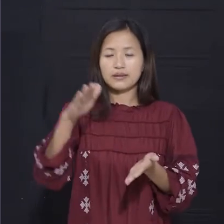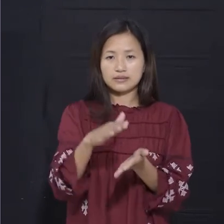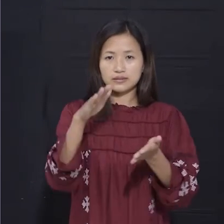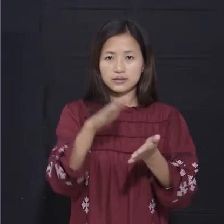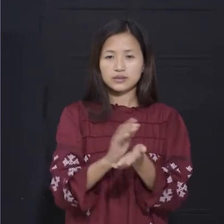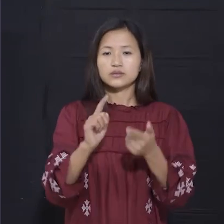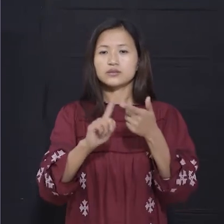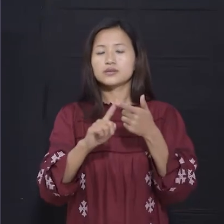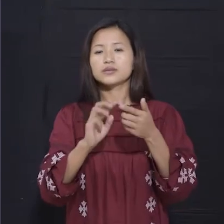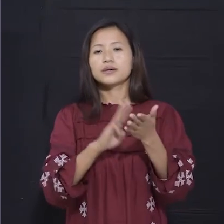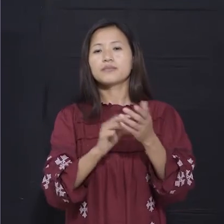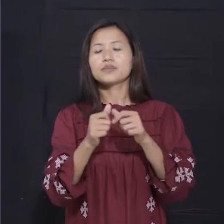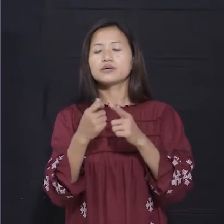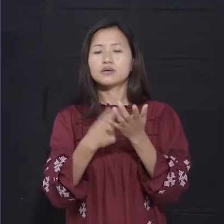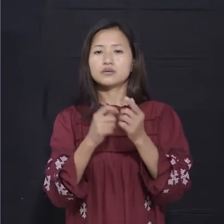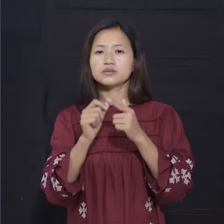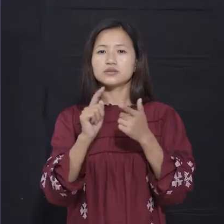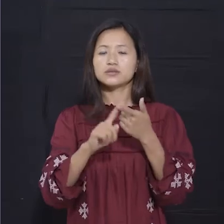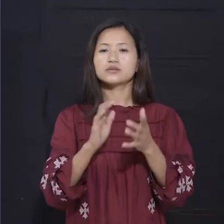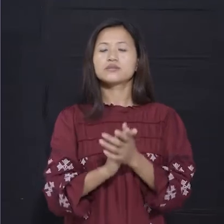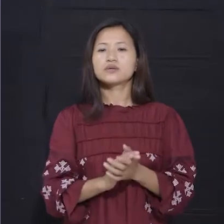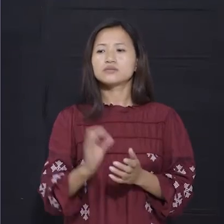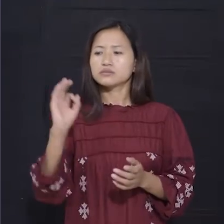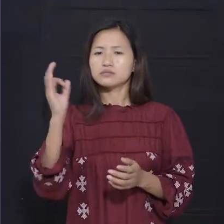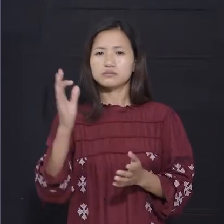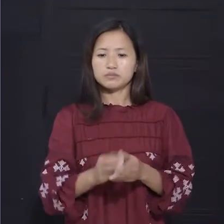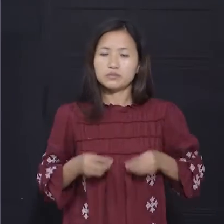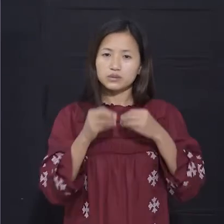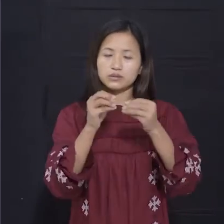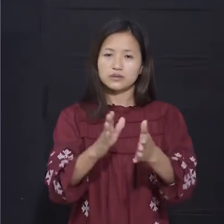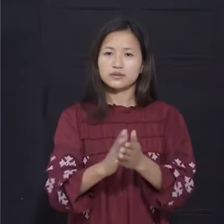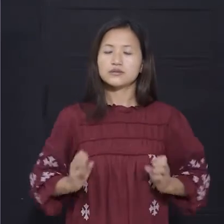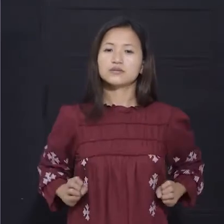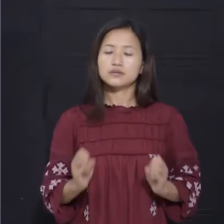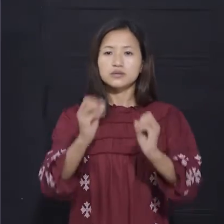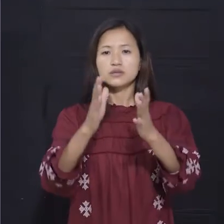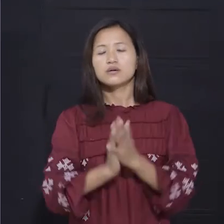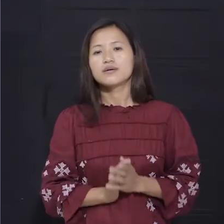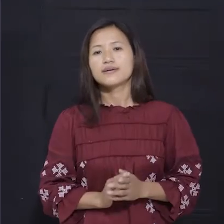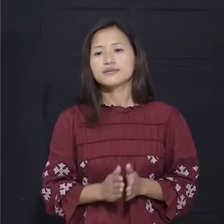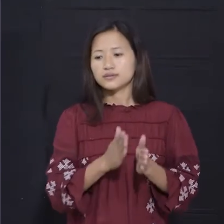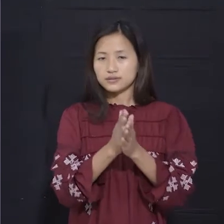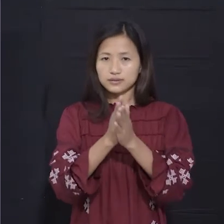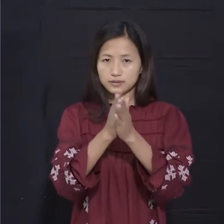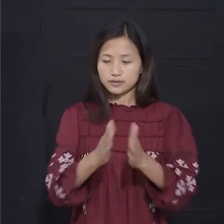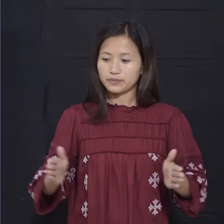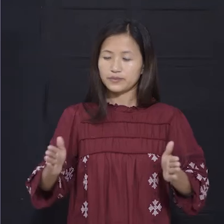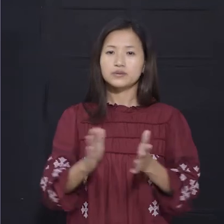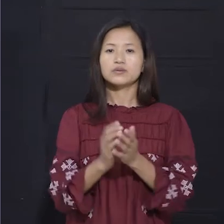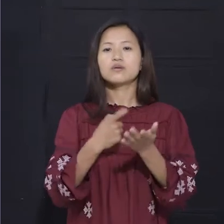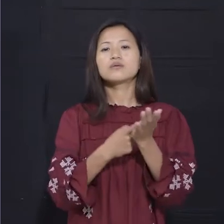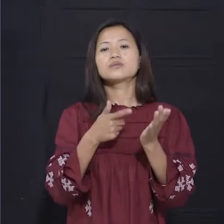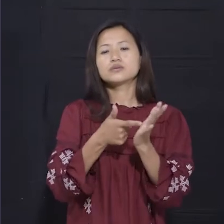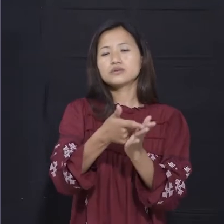is why even after the Gupta Empire came to an end, these officials took their land and started as a separate ruler. So that was one